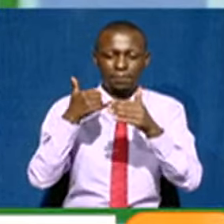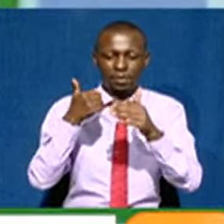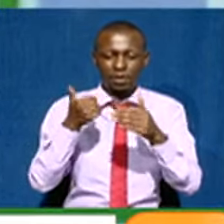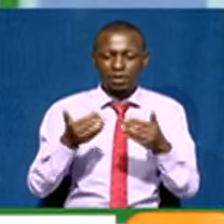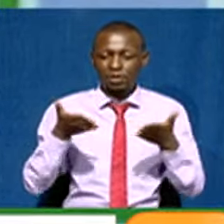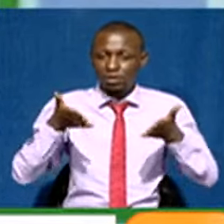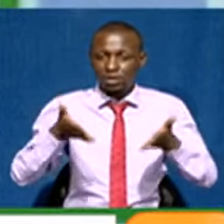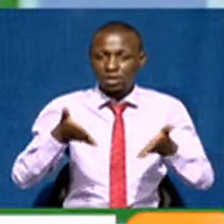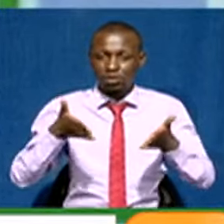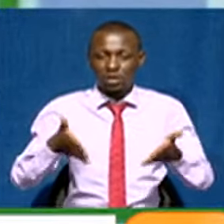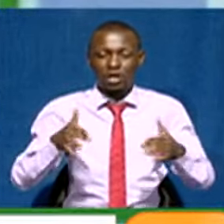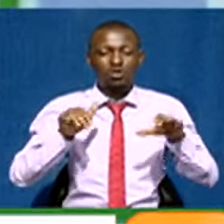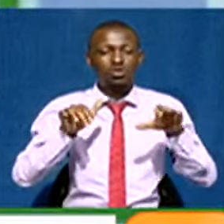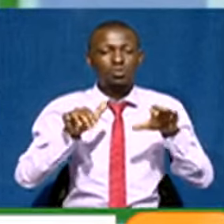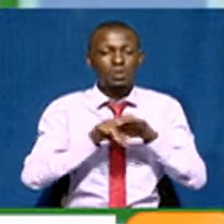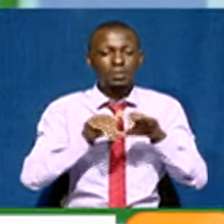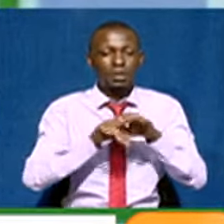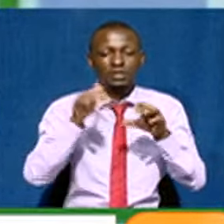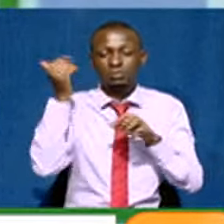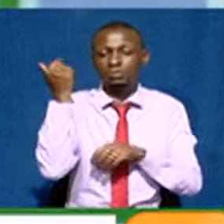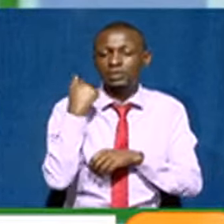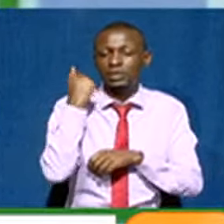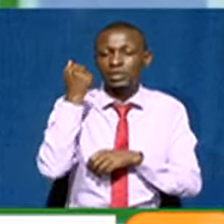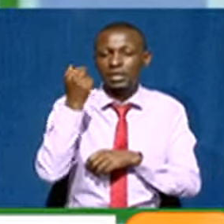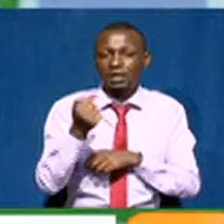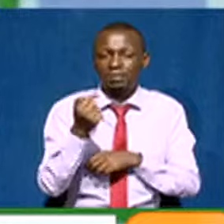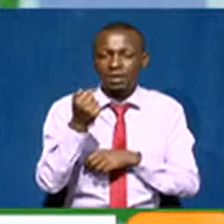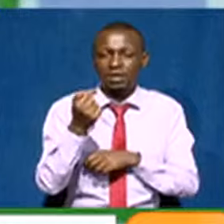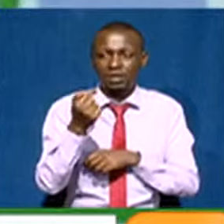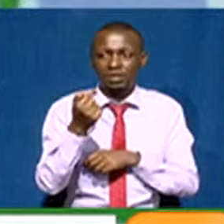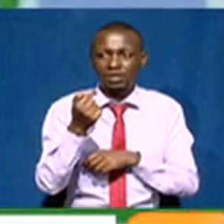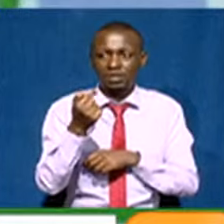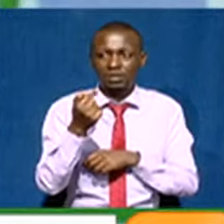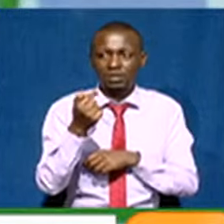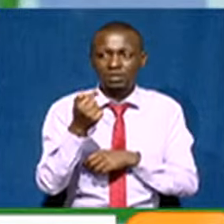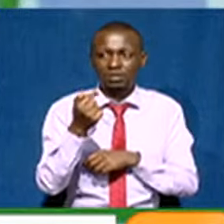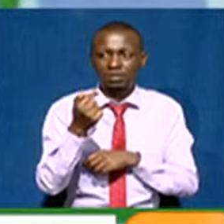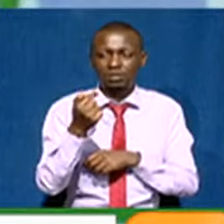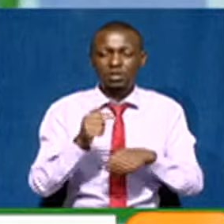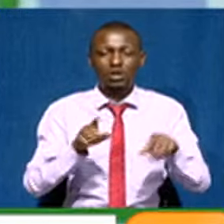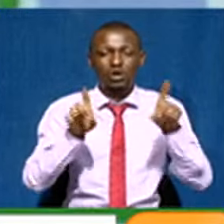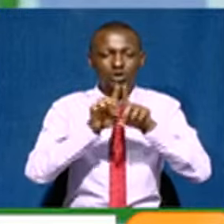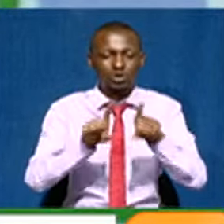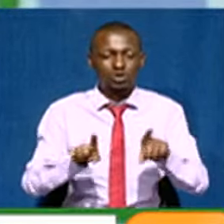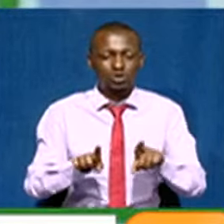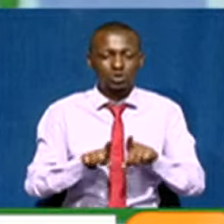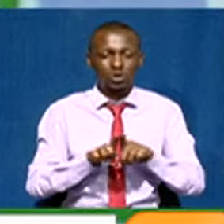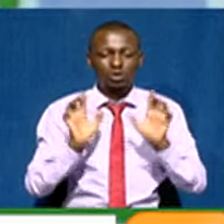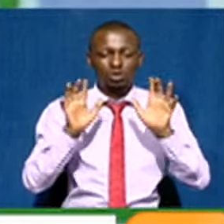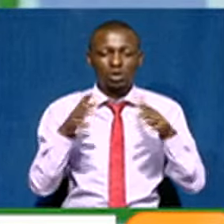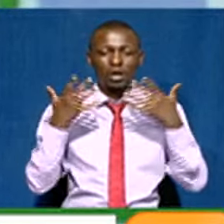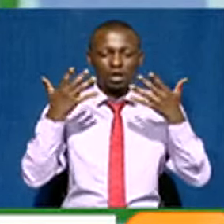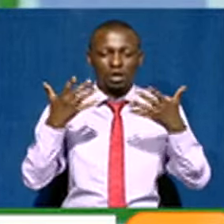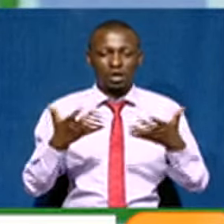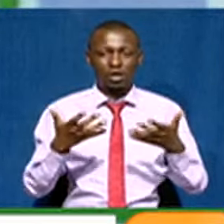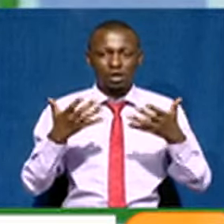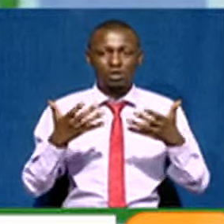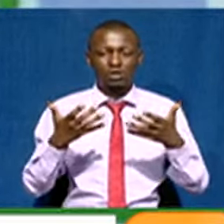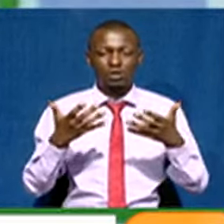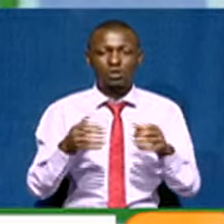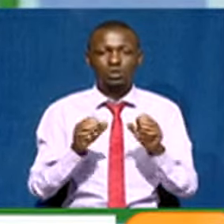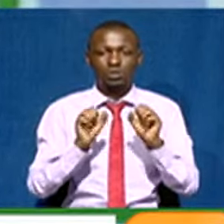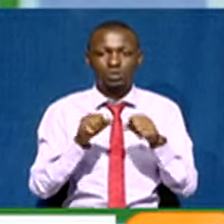terms of the membership realm that we have, and of course where we draw our membership, how do we diffuse that concentration